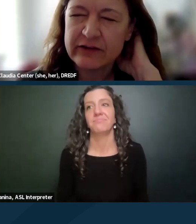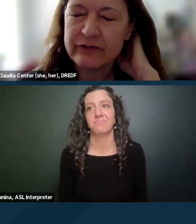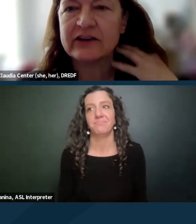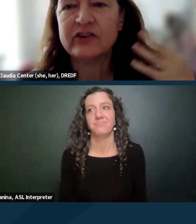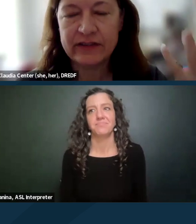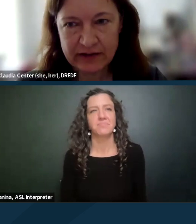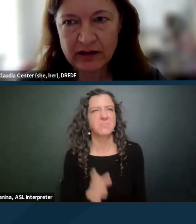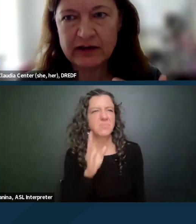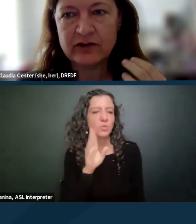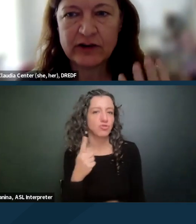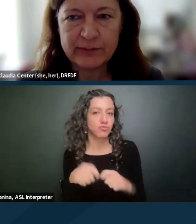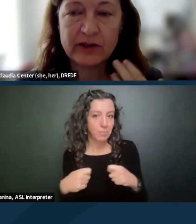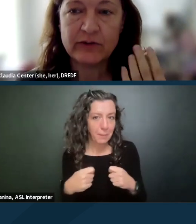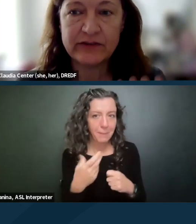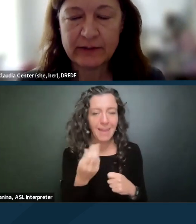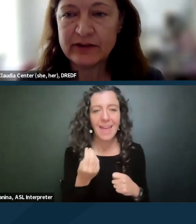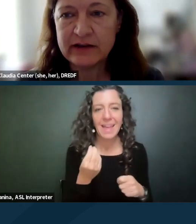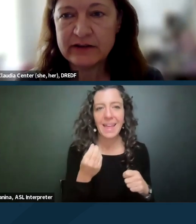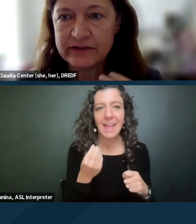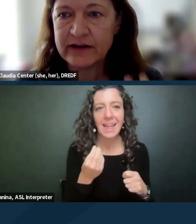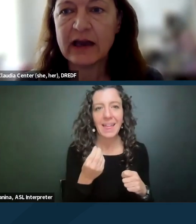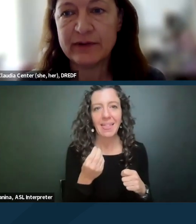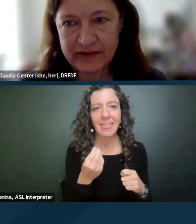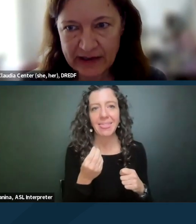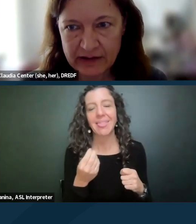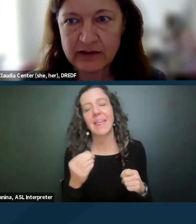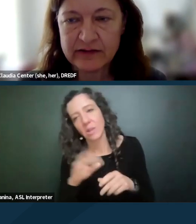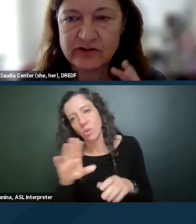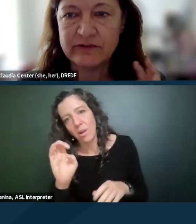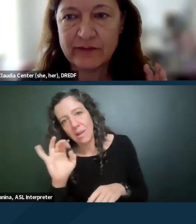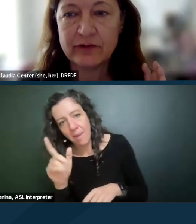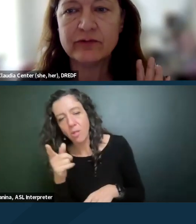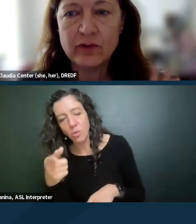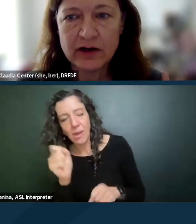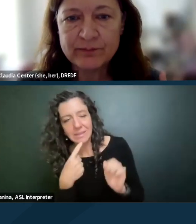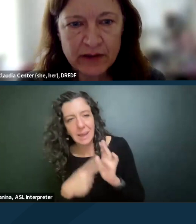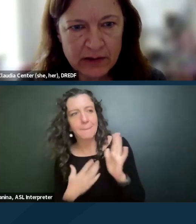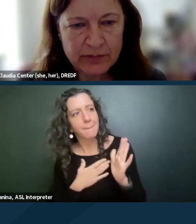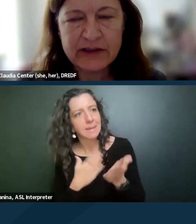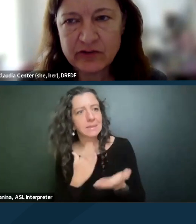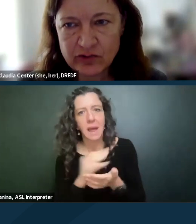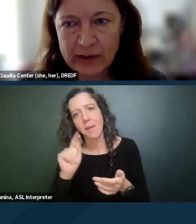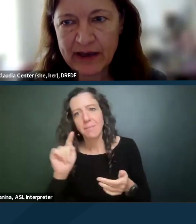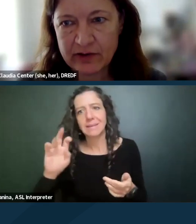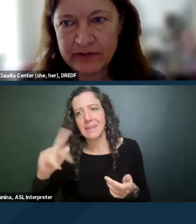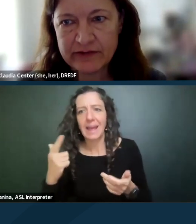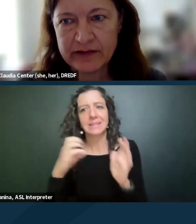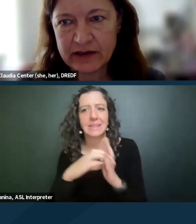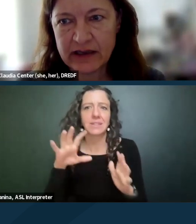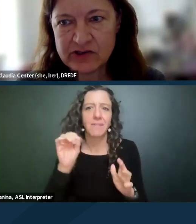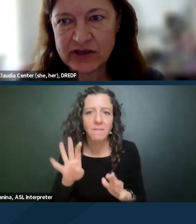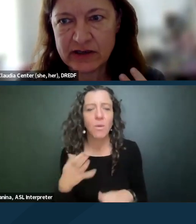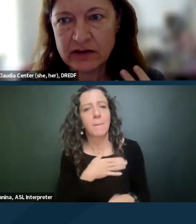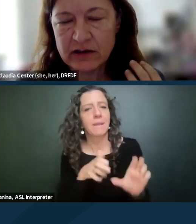And I'll just finish, and then in your email you would say, please stop attacking Section 504. Please drop out of